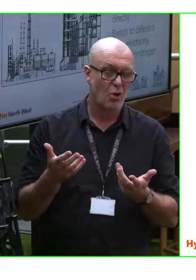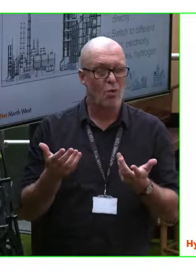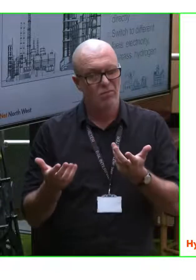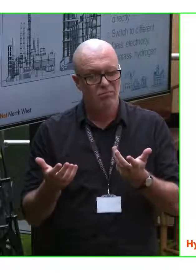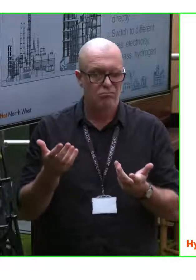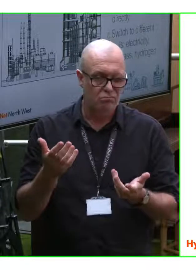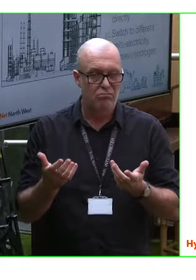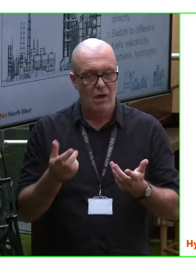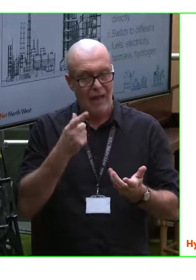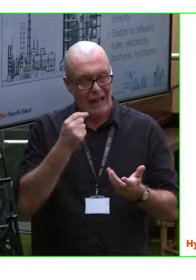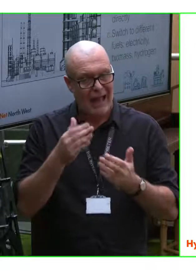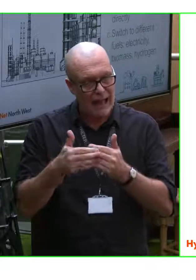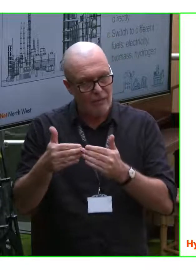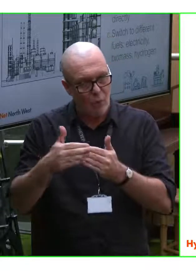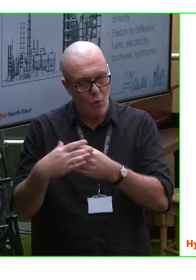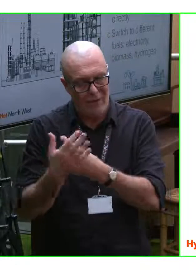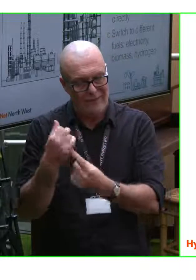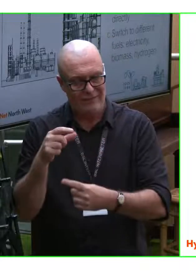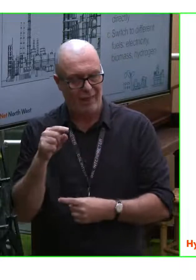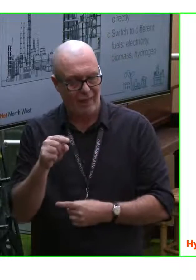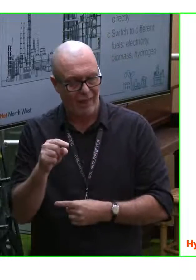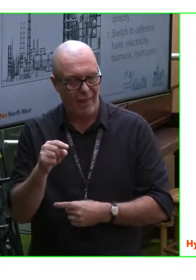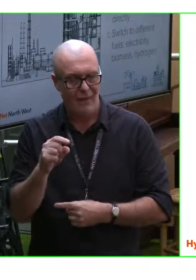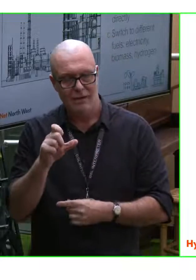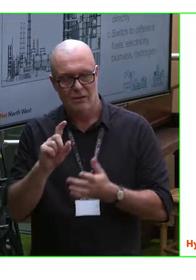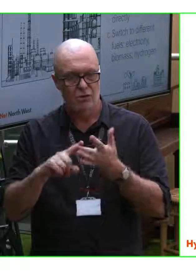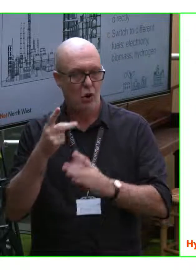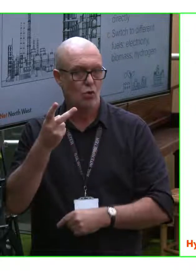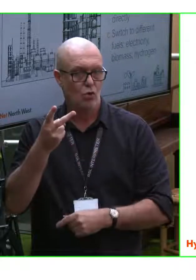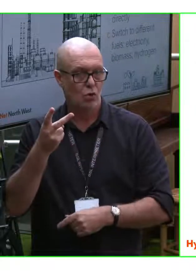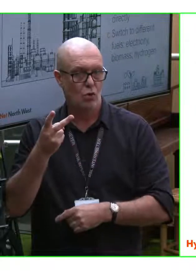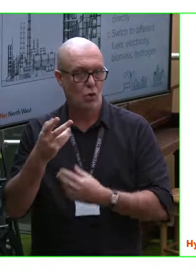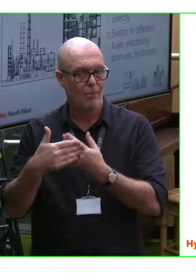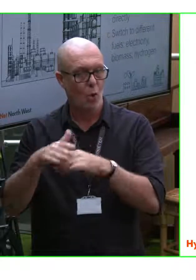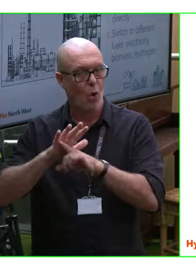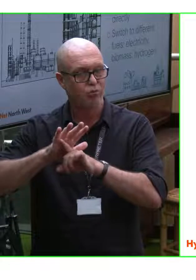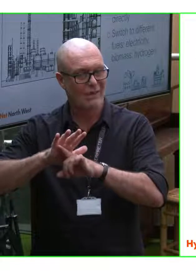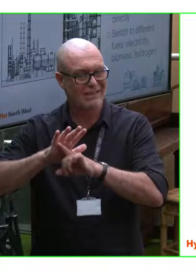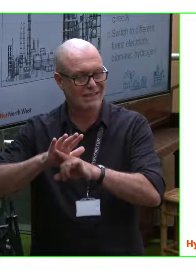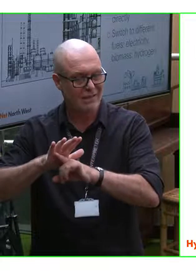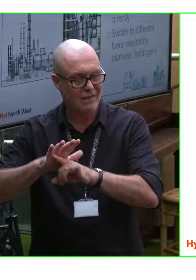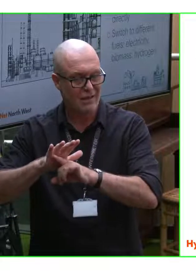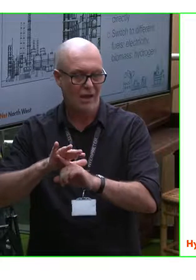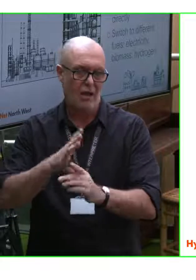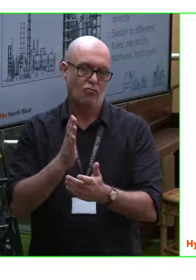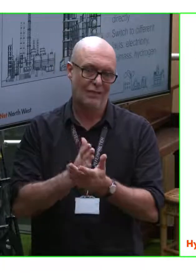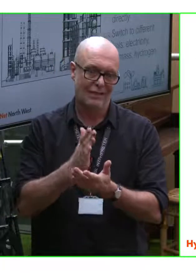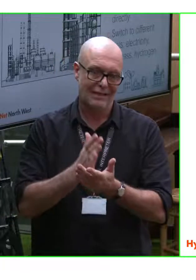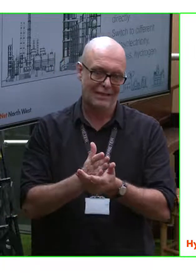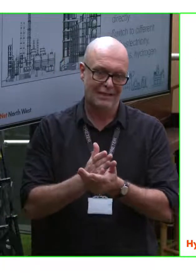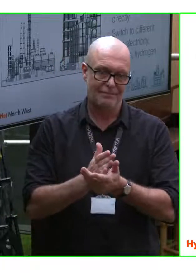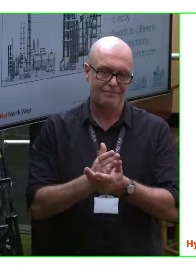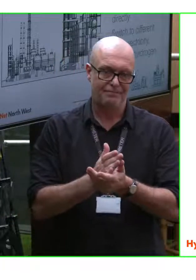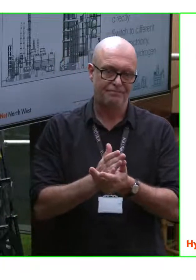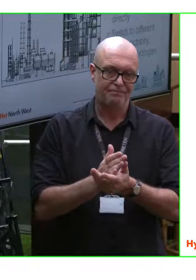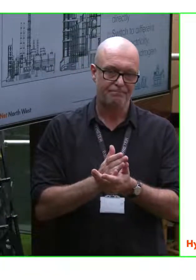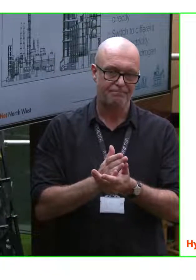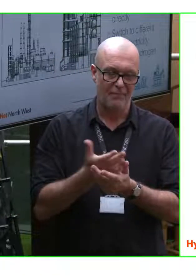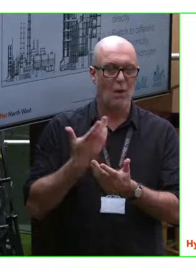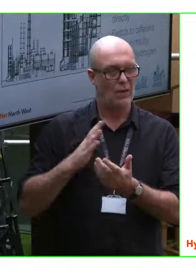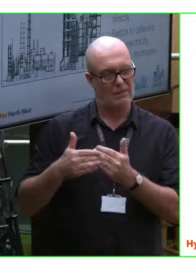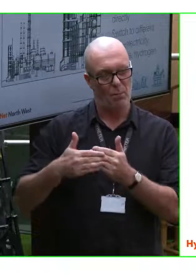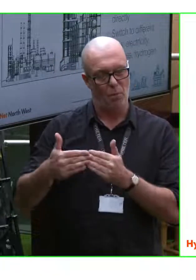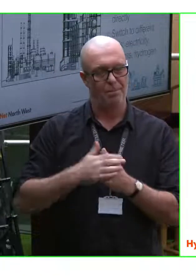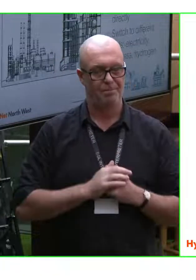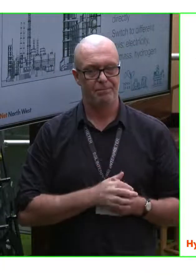more to go at, and as the cost of carbon goes up, there is more of a driver, fundamentally, there is something to go, but we need more than